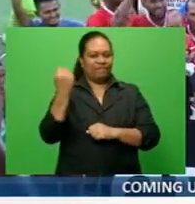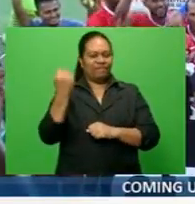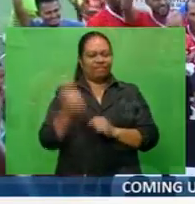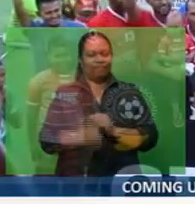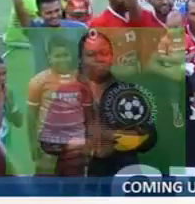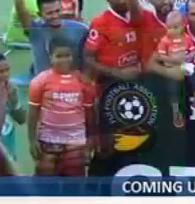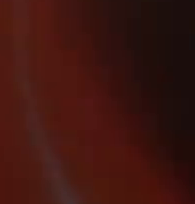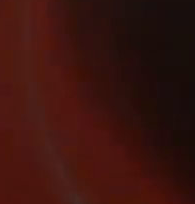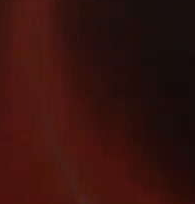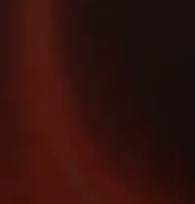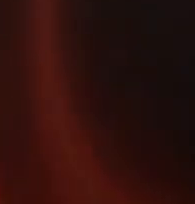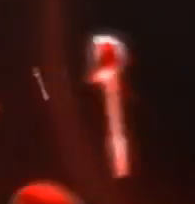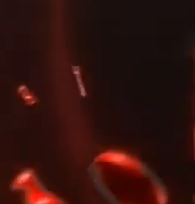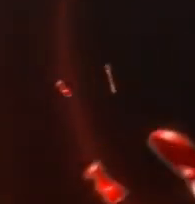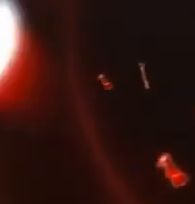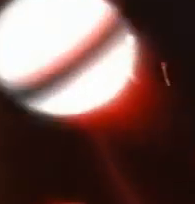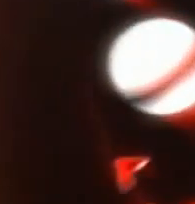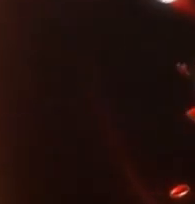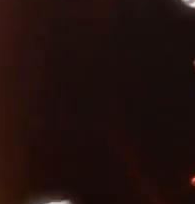the break.